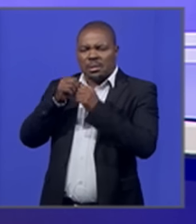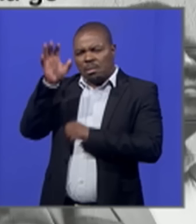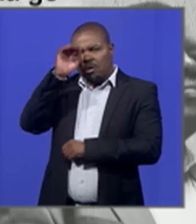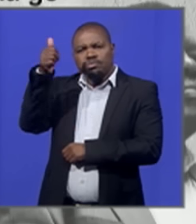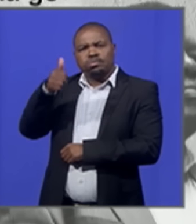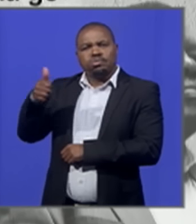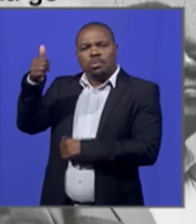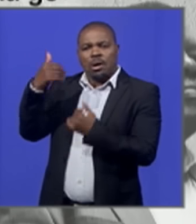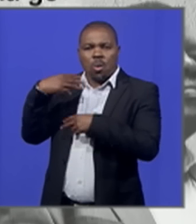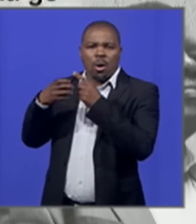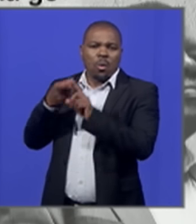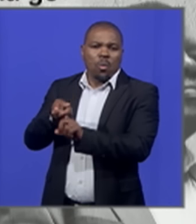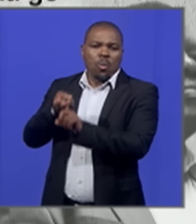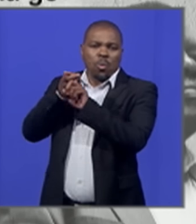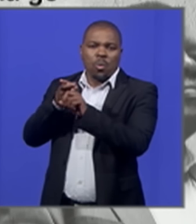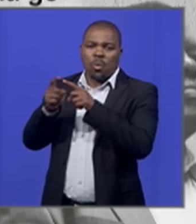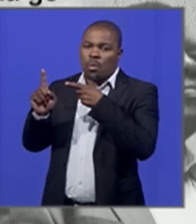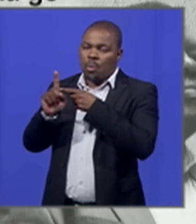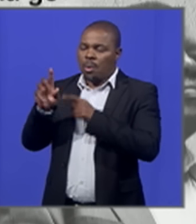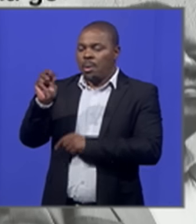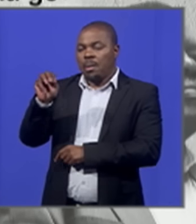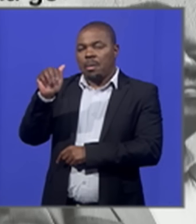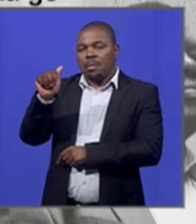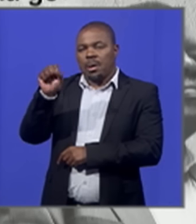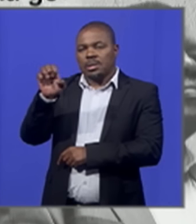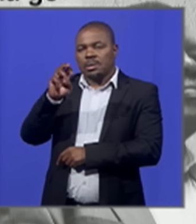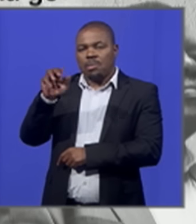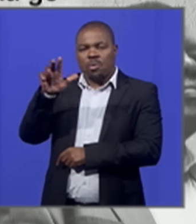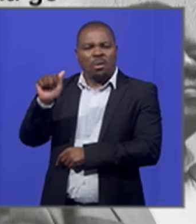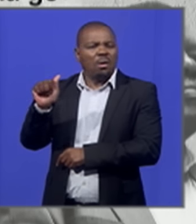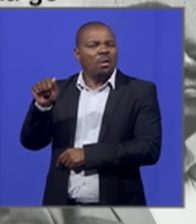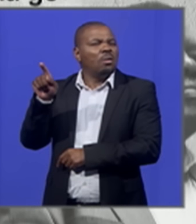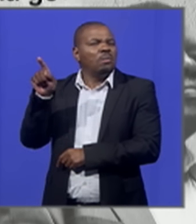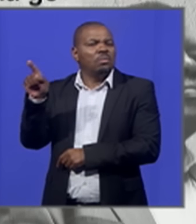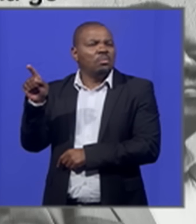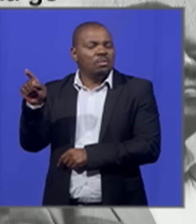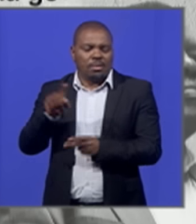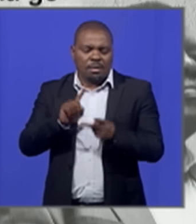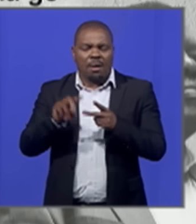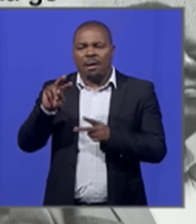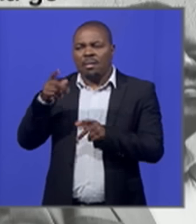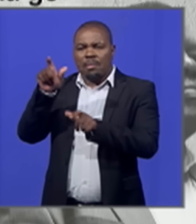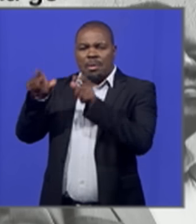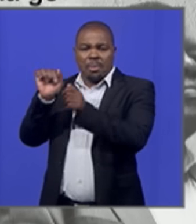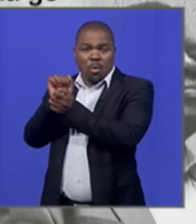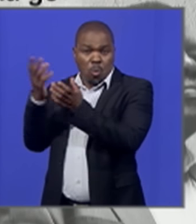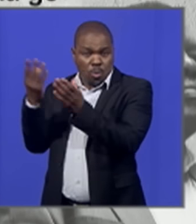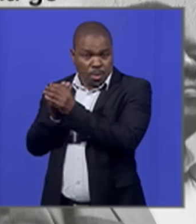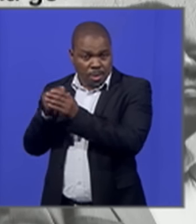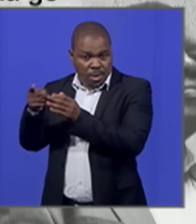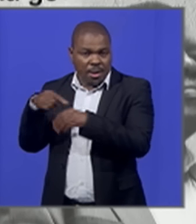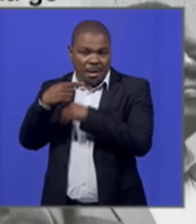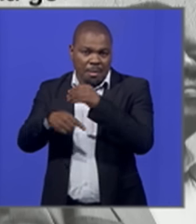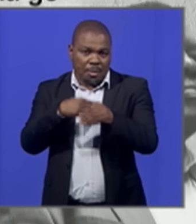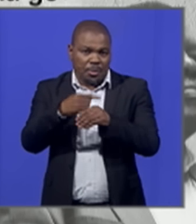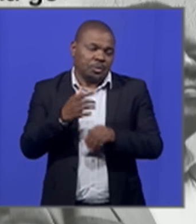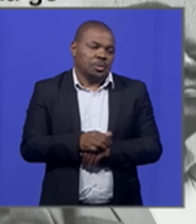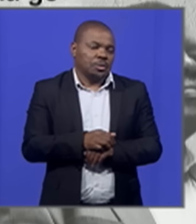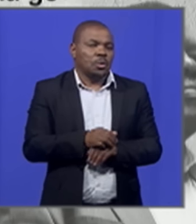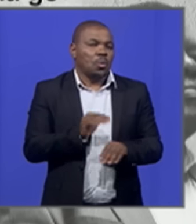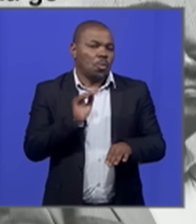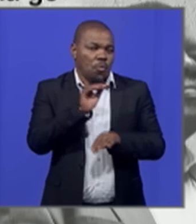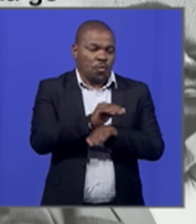a fegilwego Generale Fani Masemola le ba latofatšwa ka yena phokong ya tendera dimilione